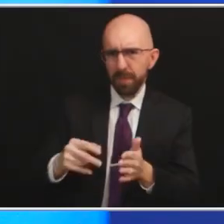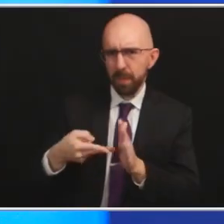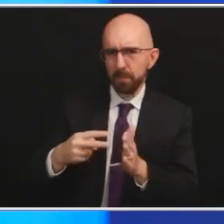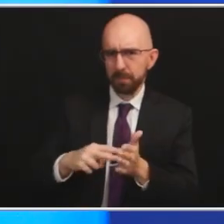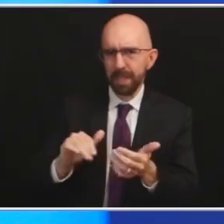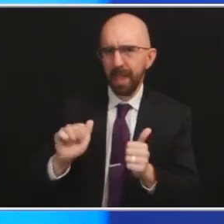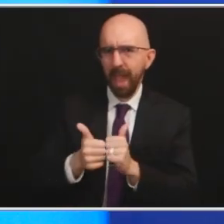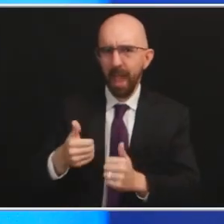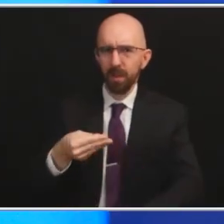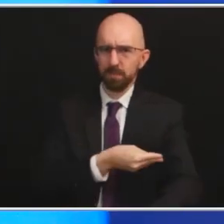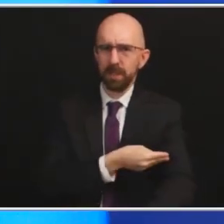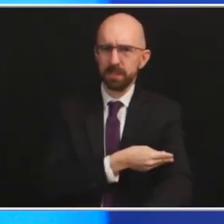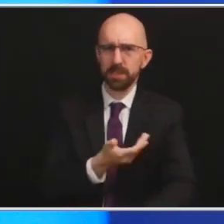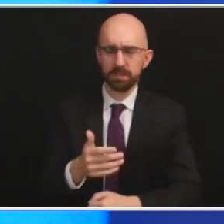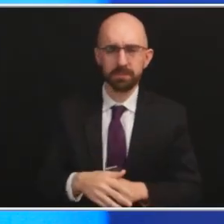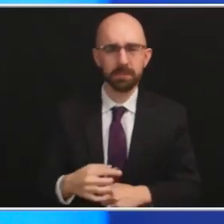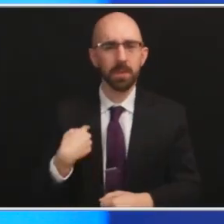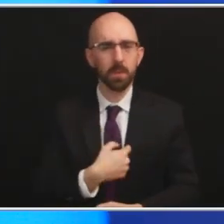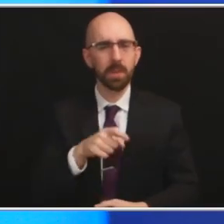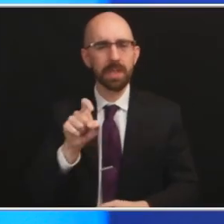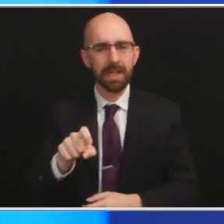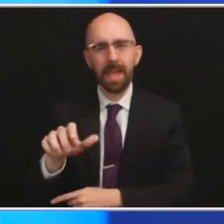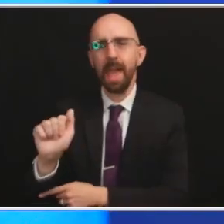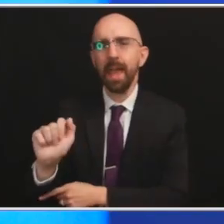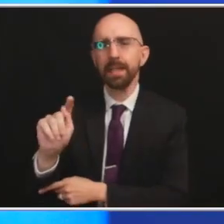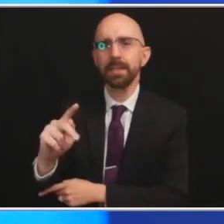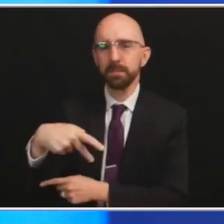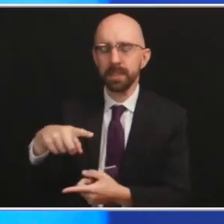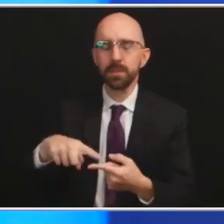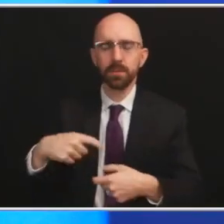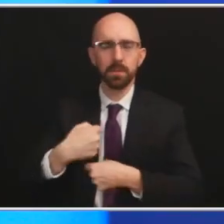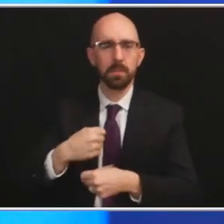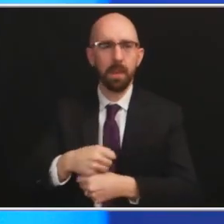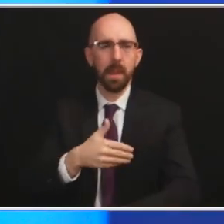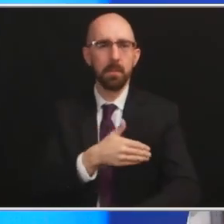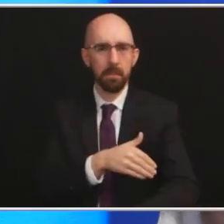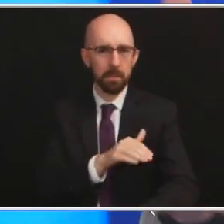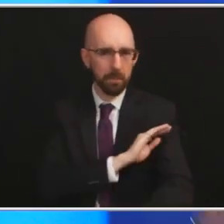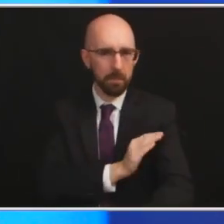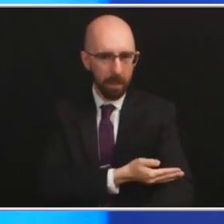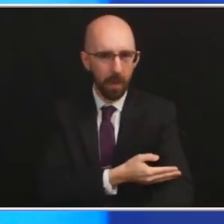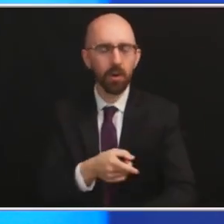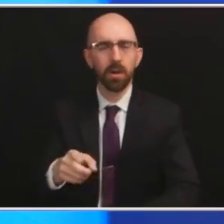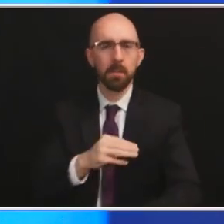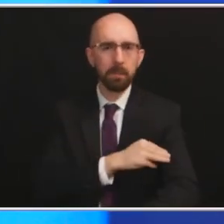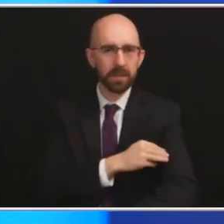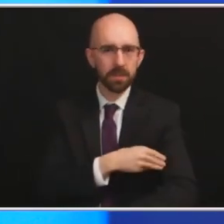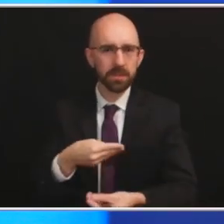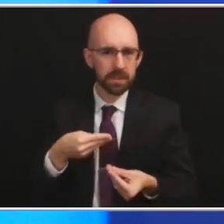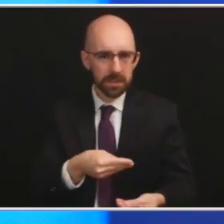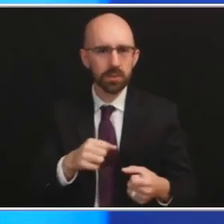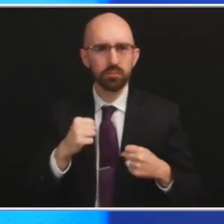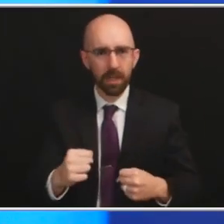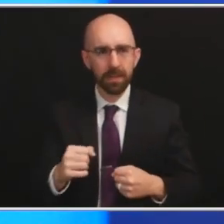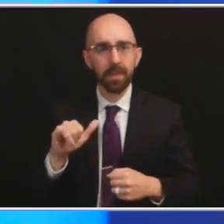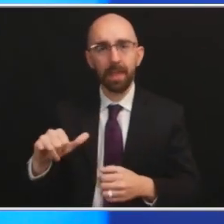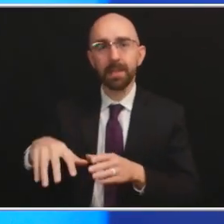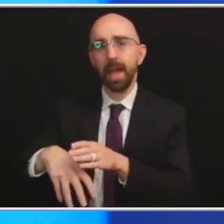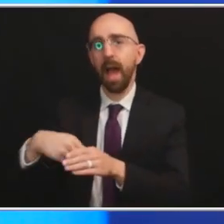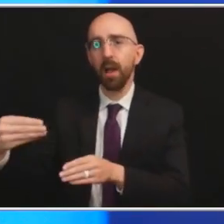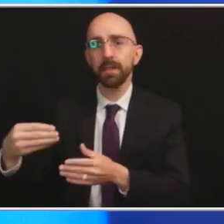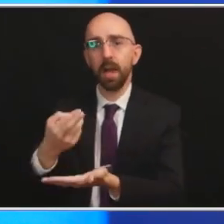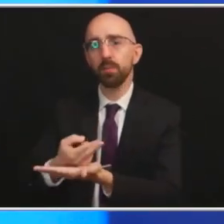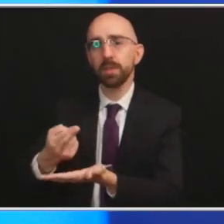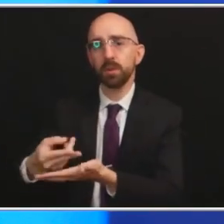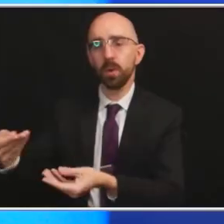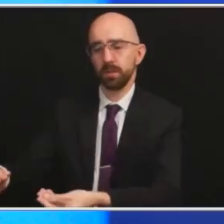we need ATP to use to generate power and strength in our muscles, and creatine provides a outside source to increase that ATP